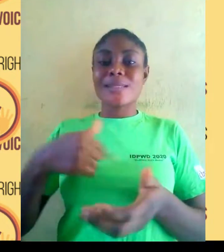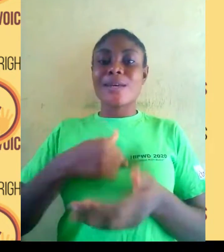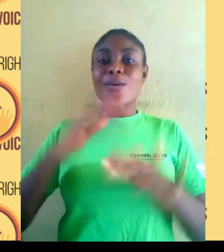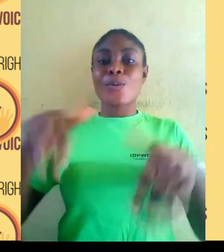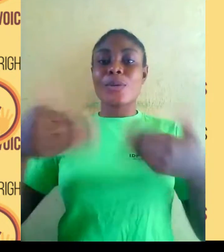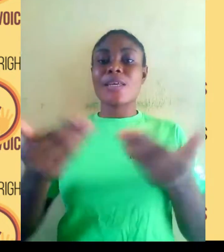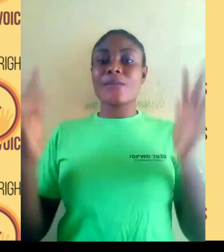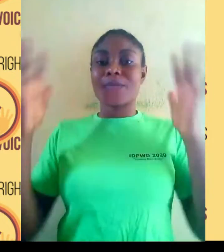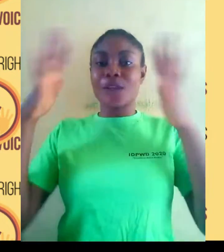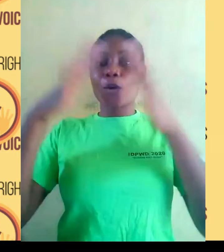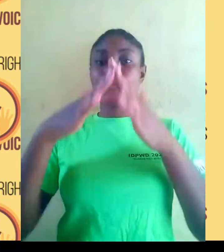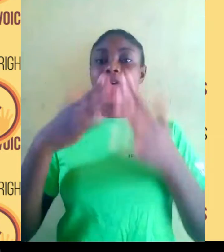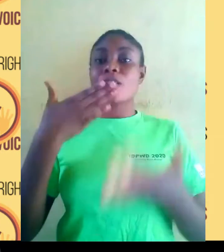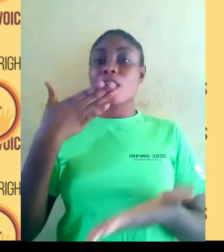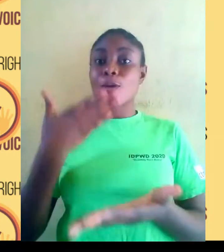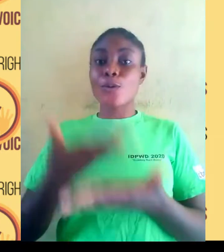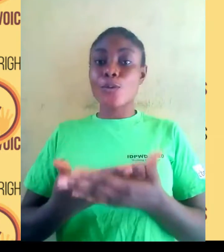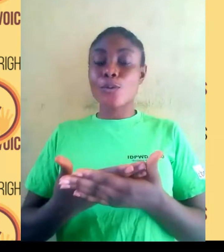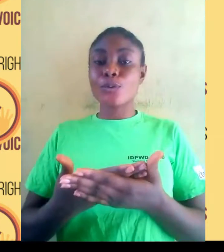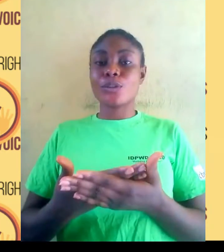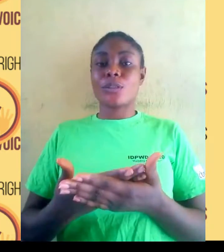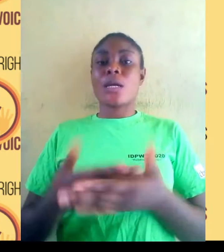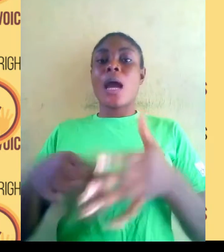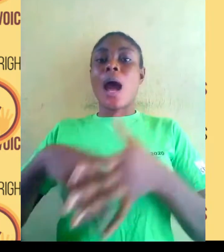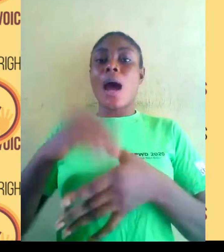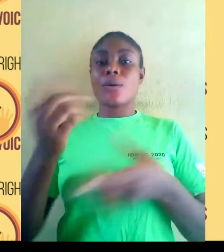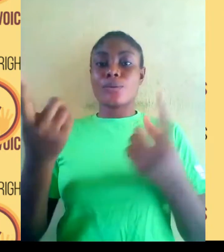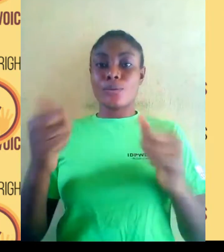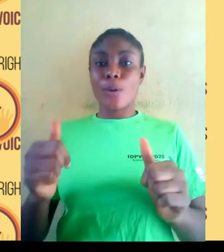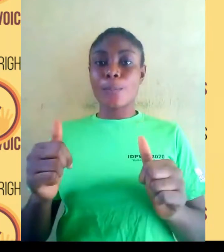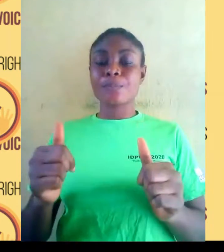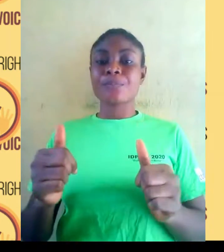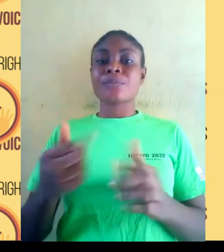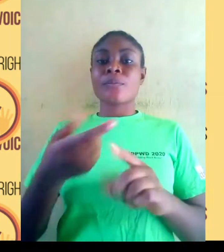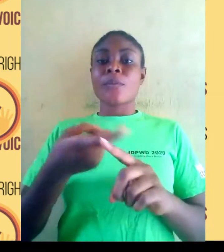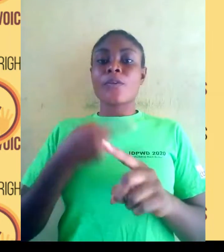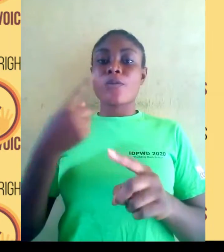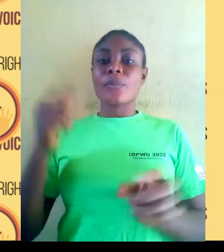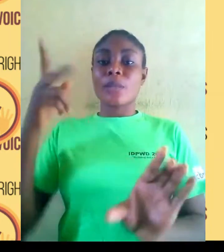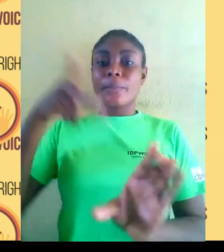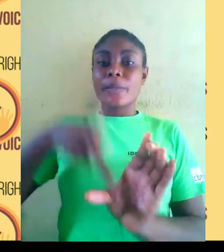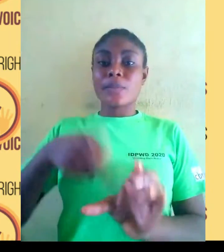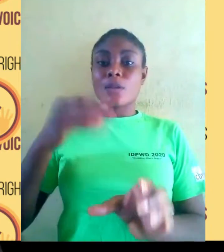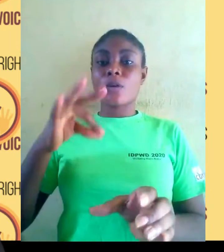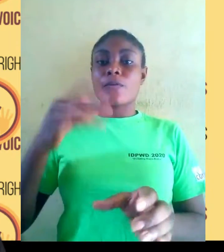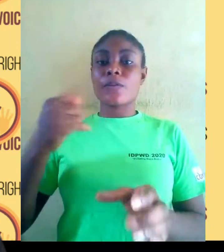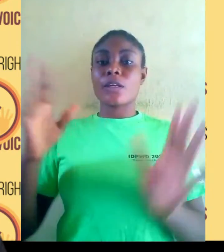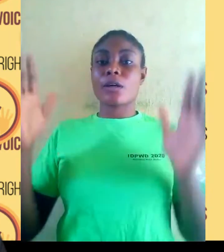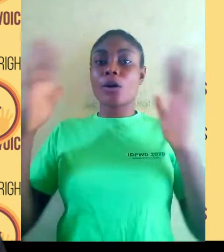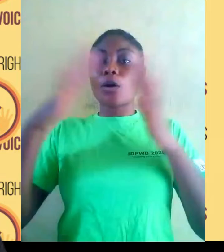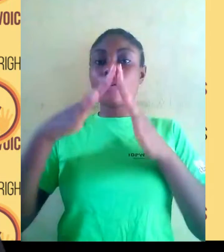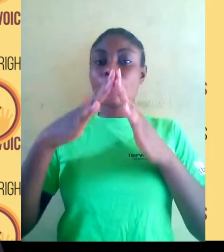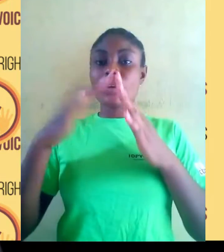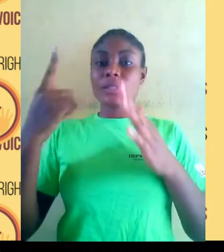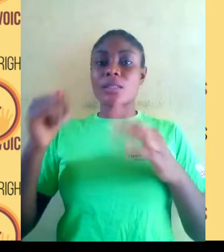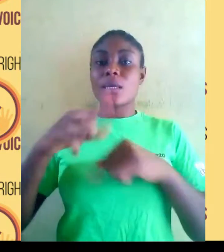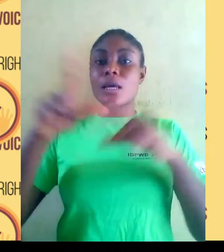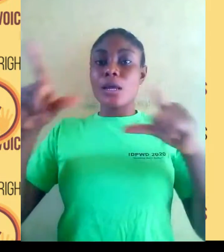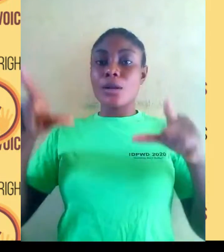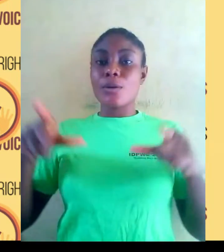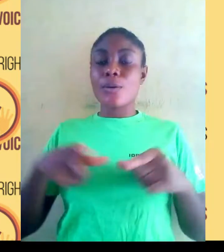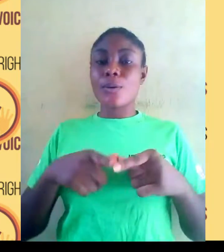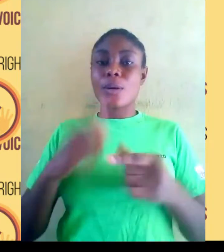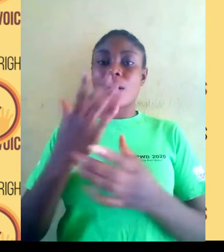the conference a good packaging. And from the participants of the conference,